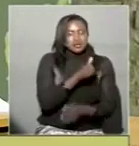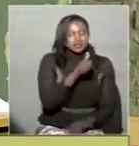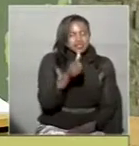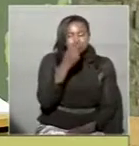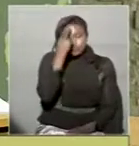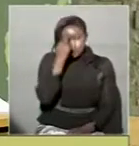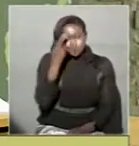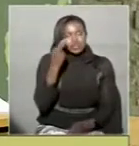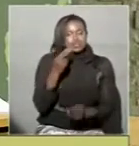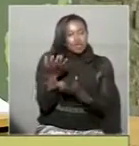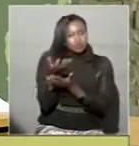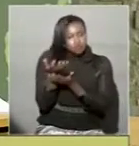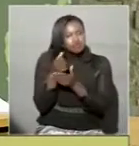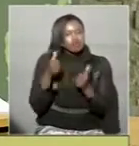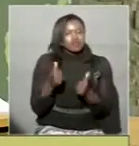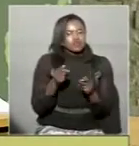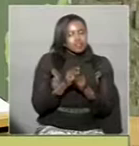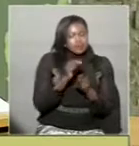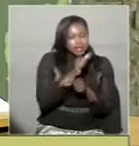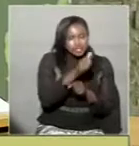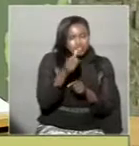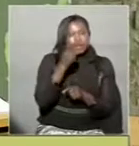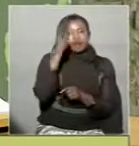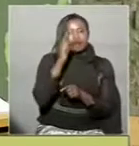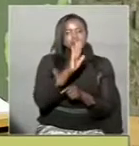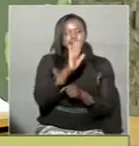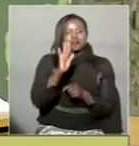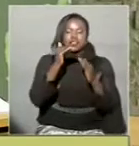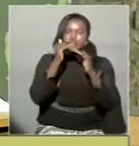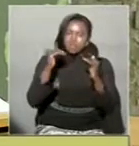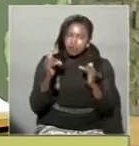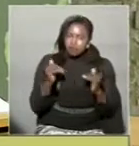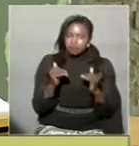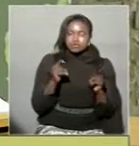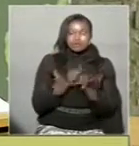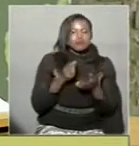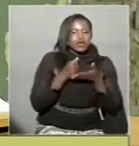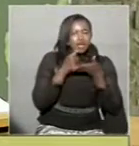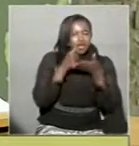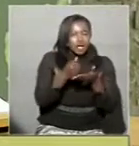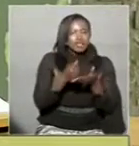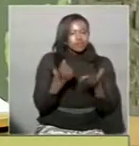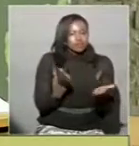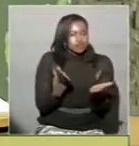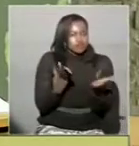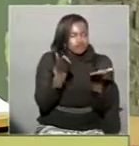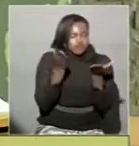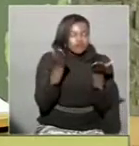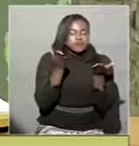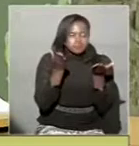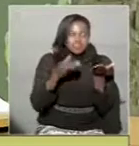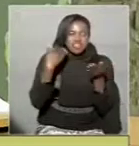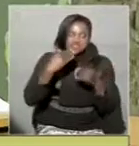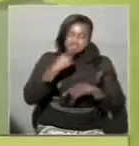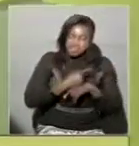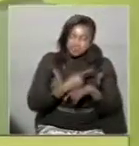assessed and known the level where he is and is helped to do corrections. What we used to call corrections in my days. Yes. Sometimes